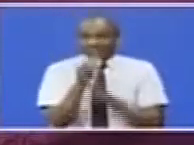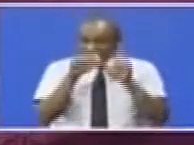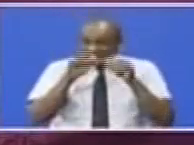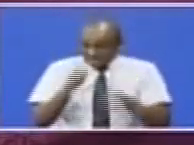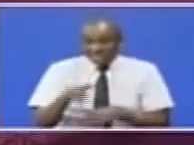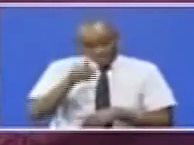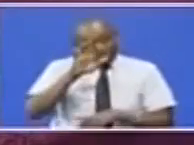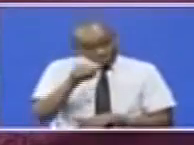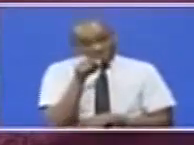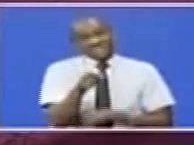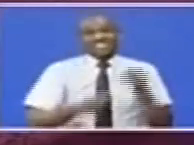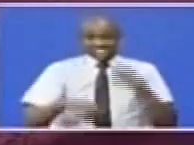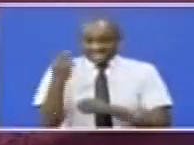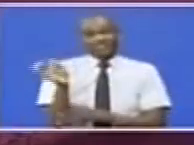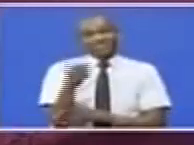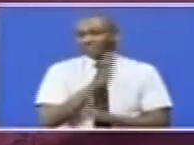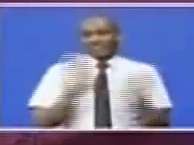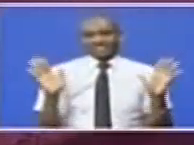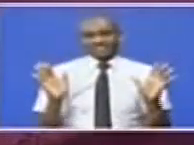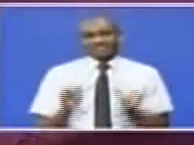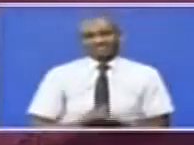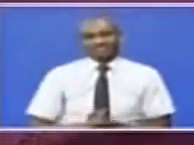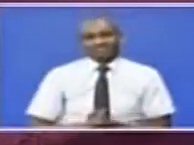makes a living from selling beautiful fish.